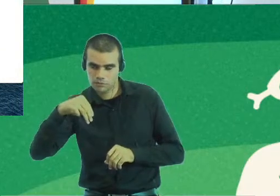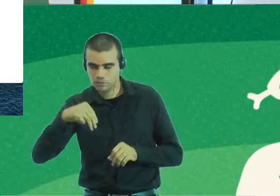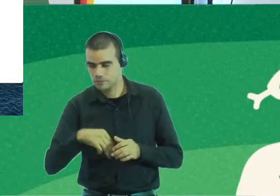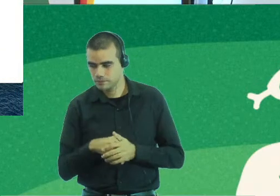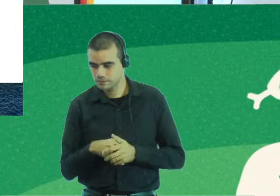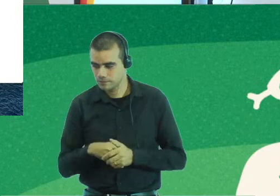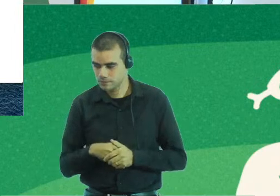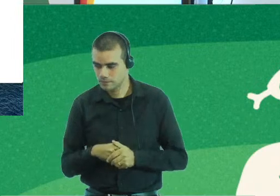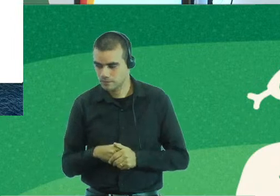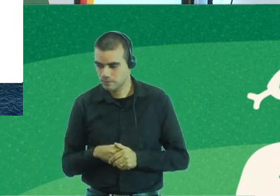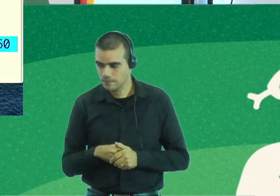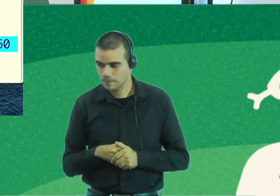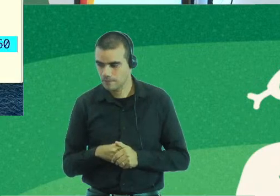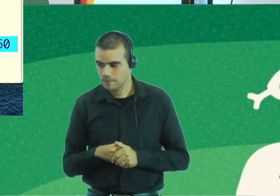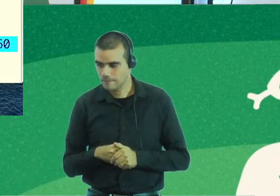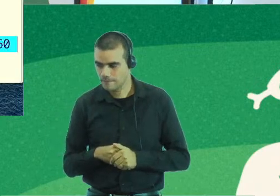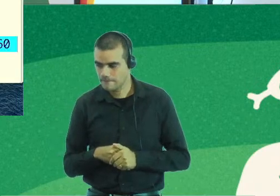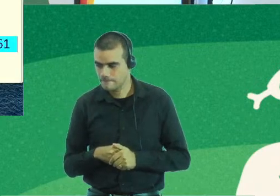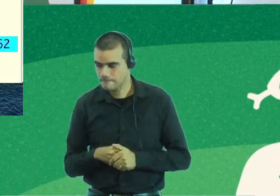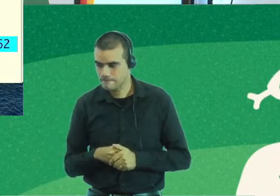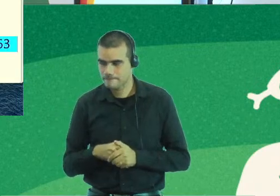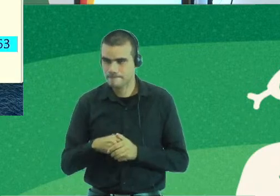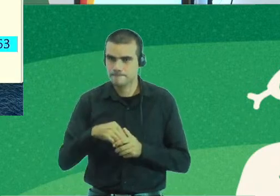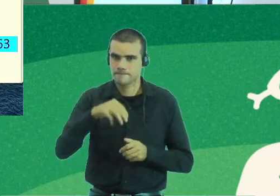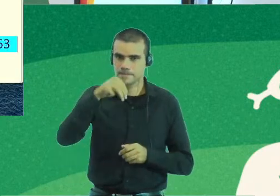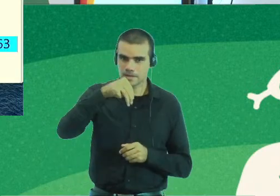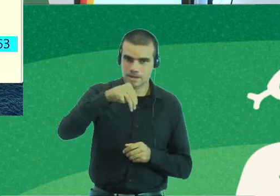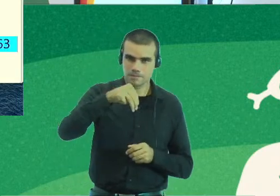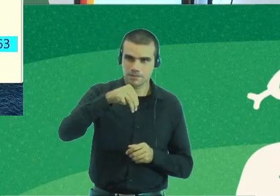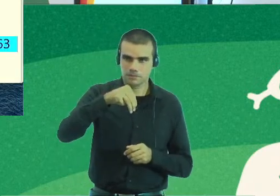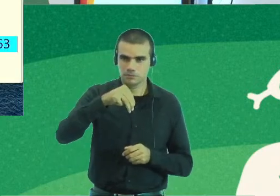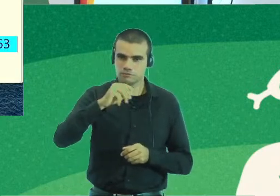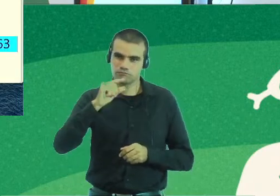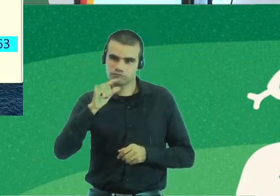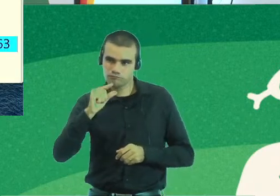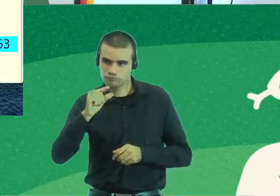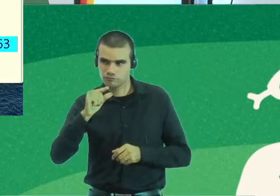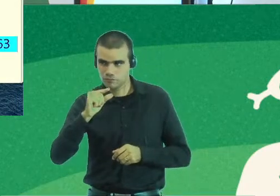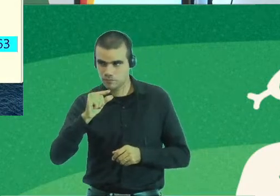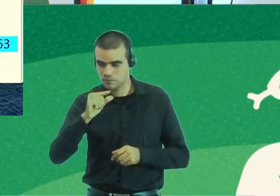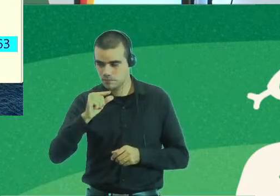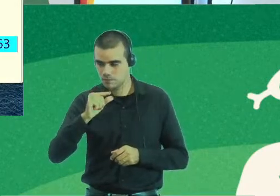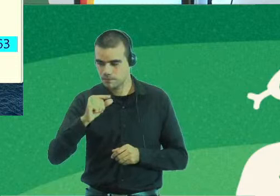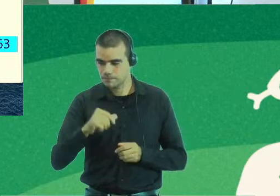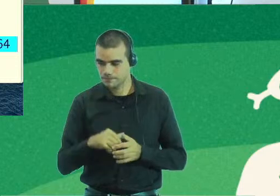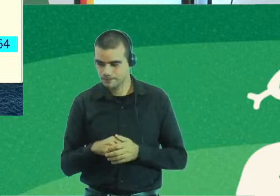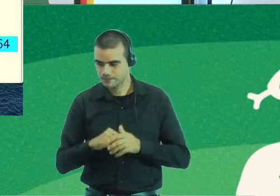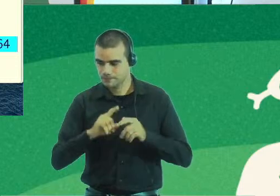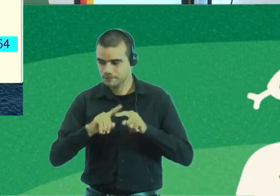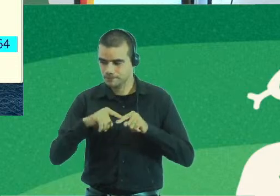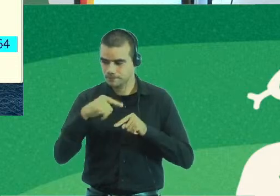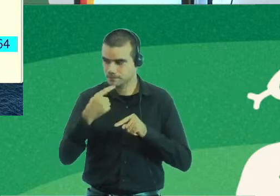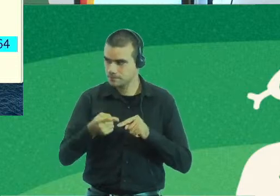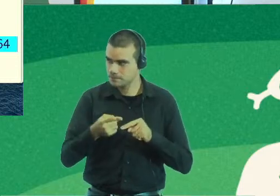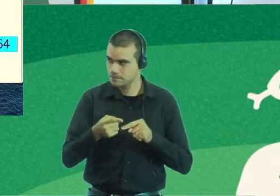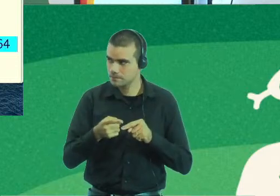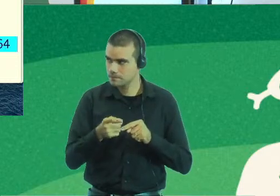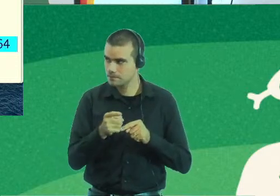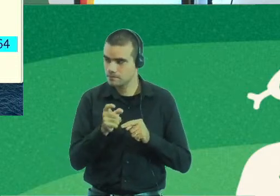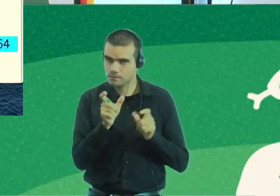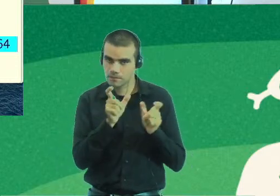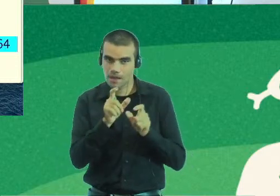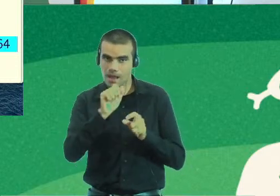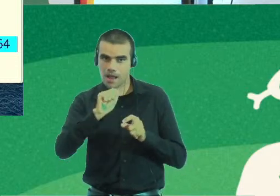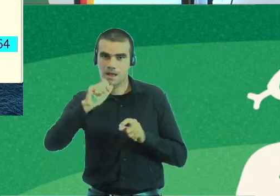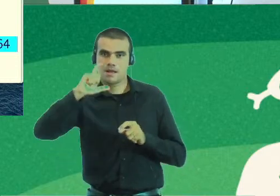yeah, 2 lowercase m's, because that's 2 digits. And then I need the, if I put a capital A, that tells it that we're looking